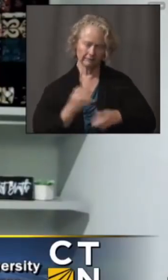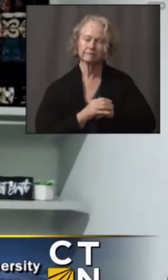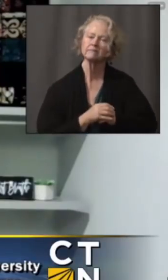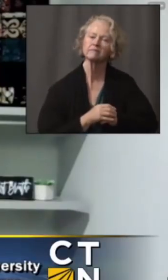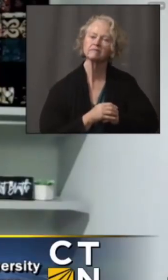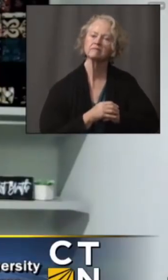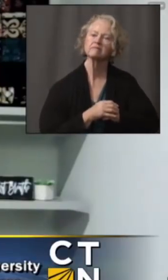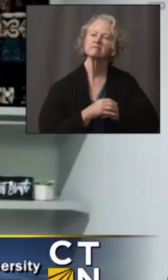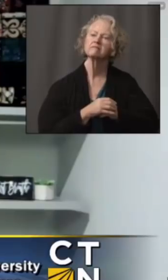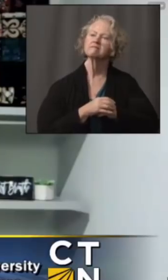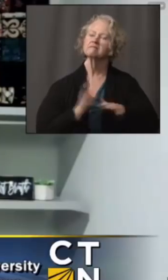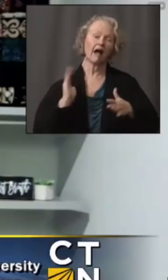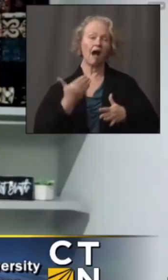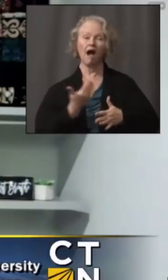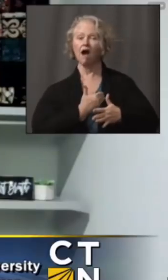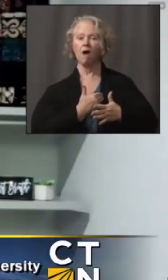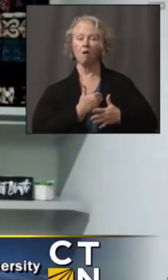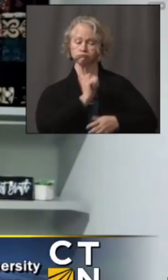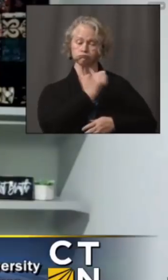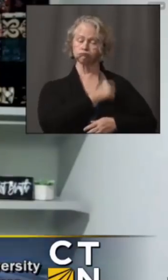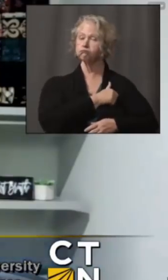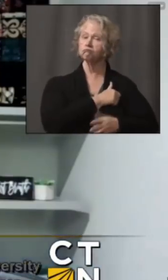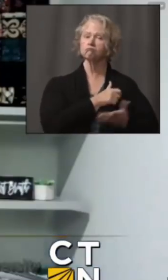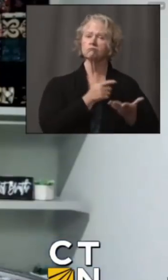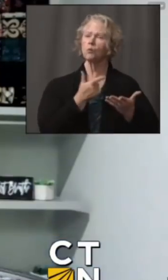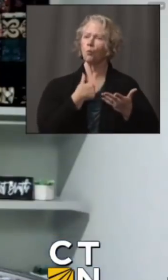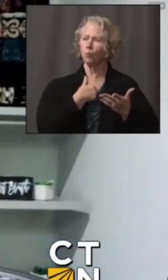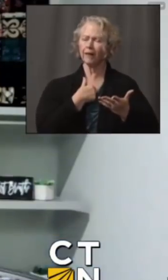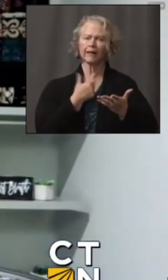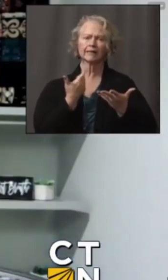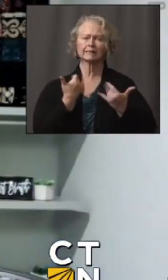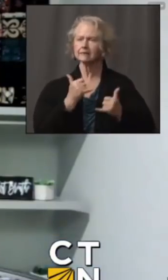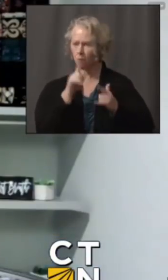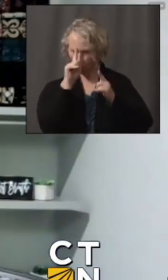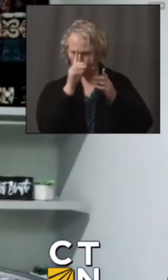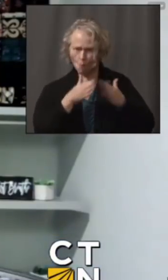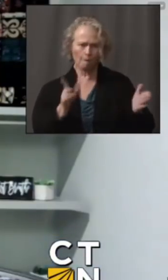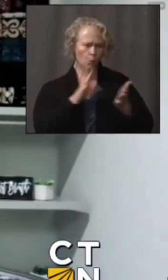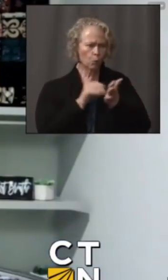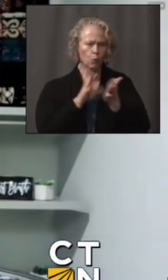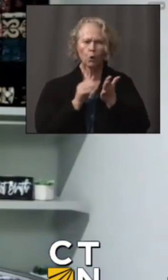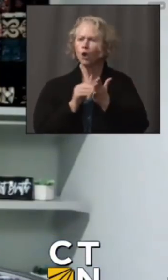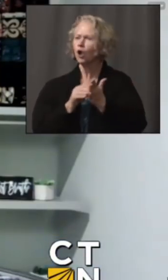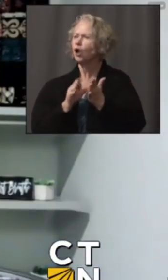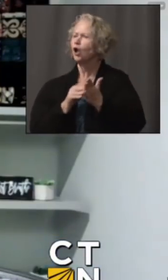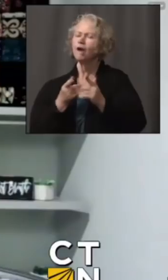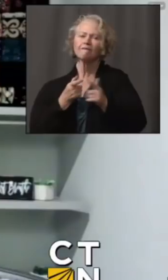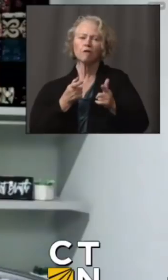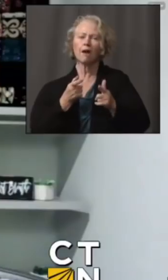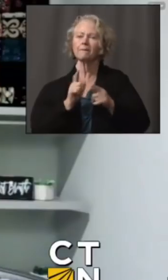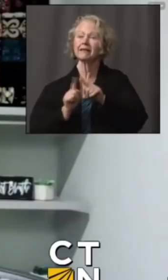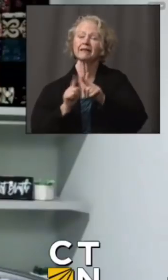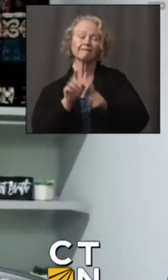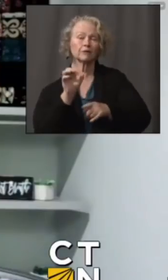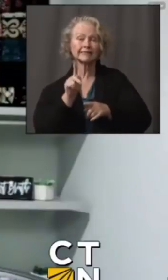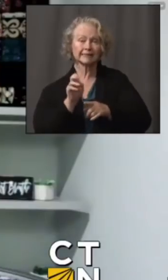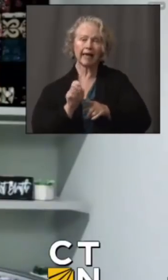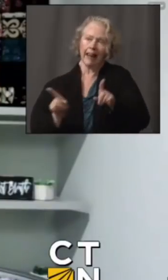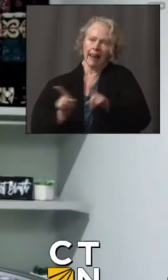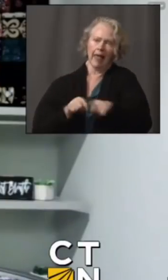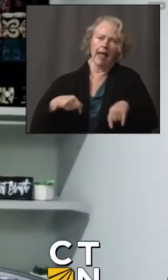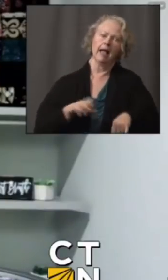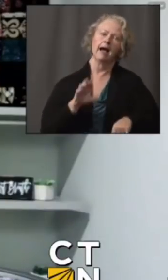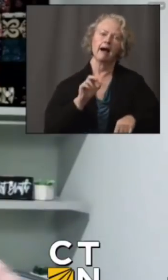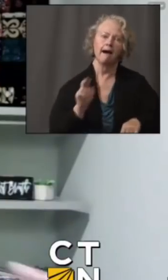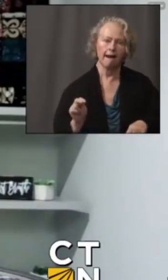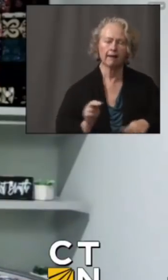a posture that there's a lot to learn from states such as ours, and that we can